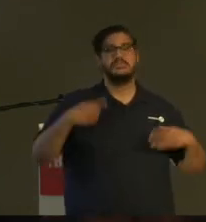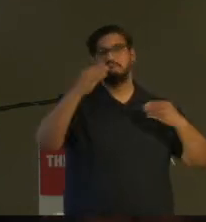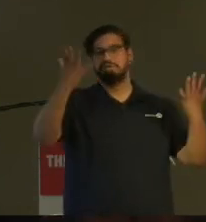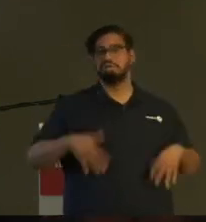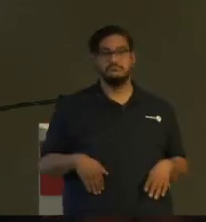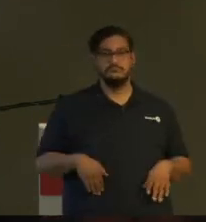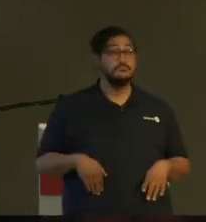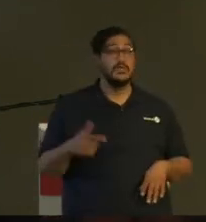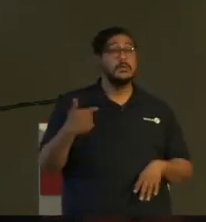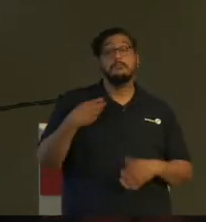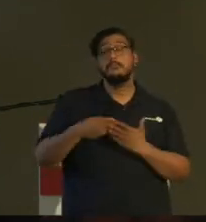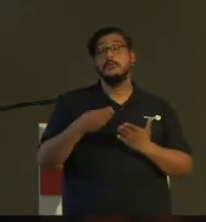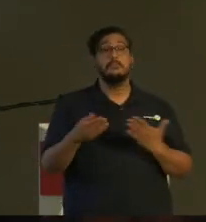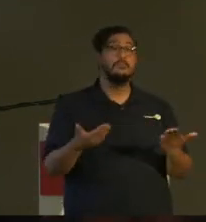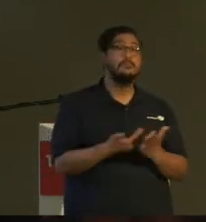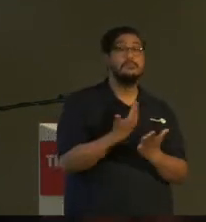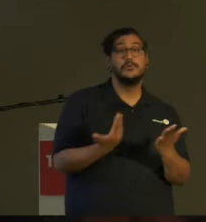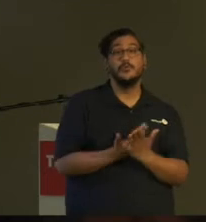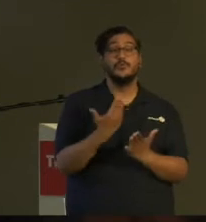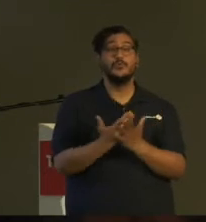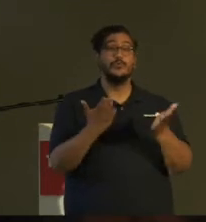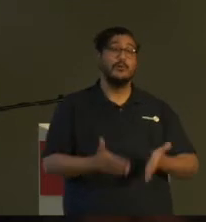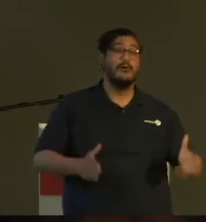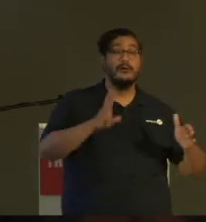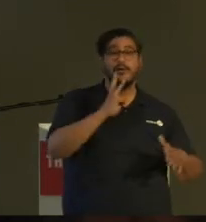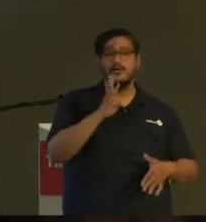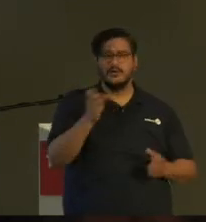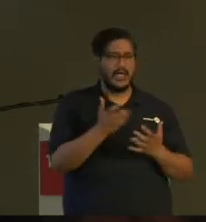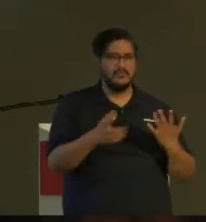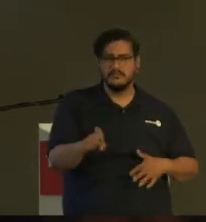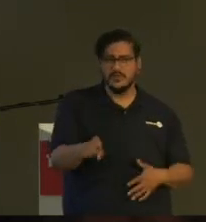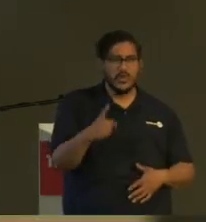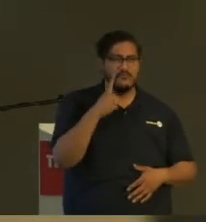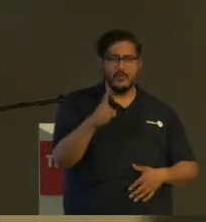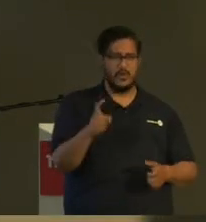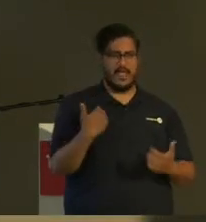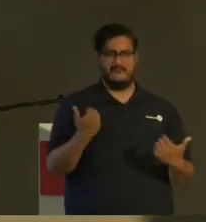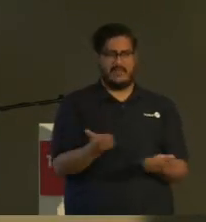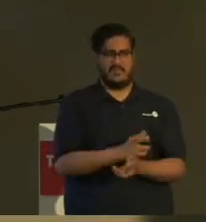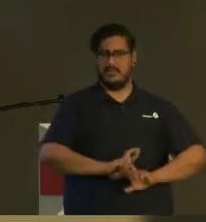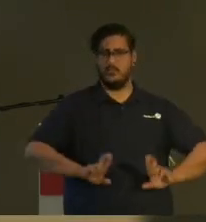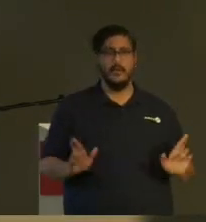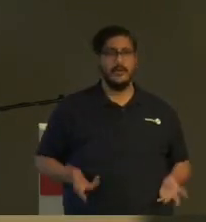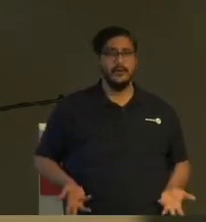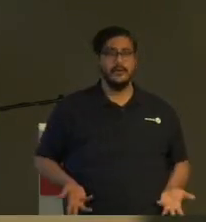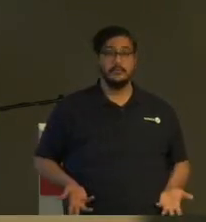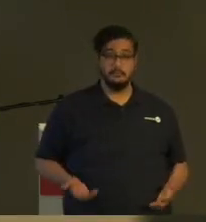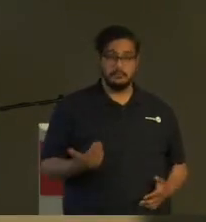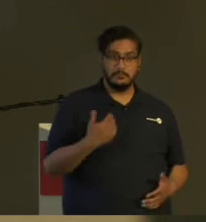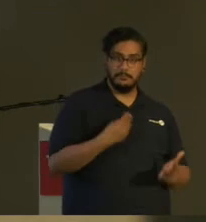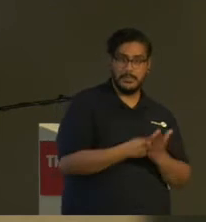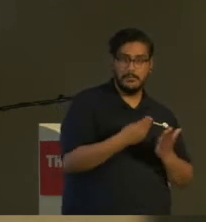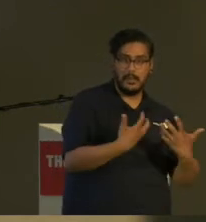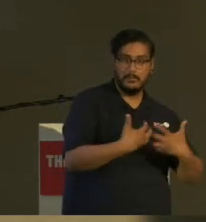adquiriendo nuevos acuarios, así como los implementos necesarios para tener todo en regla. Conseguí pequeños motores para